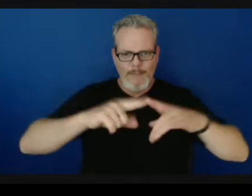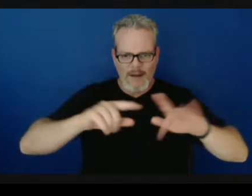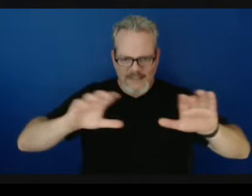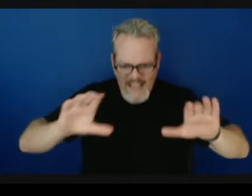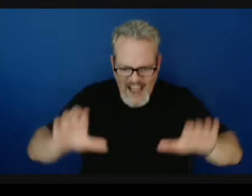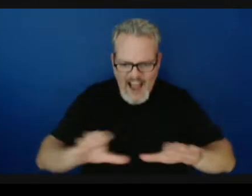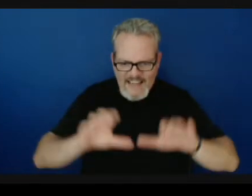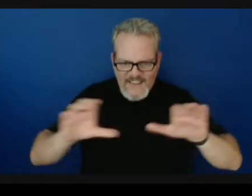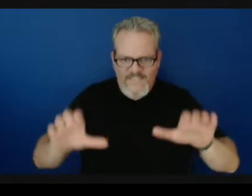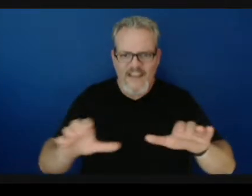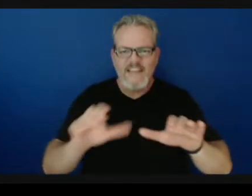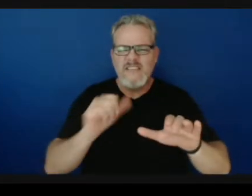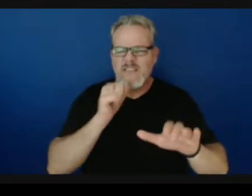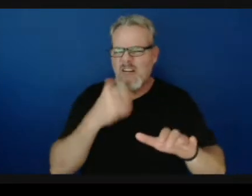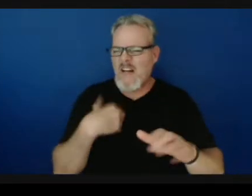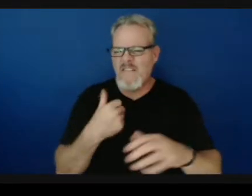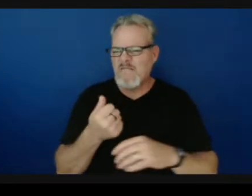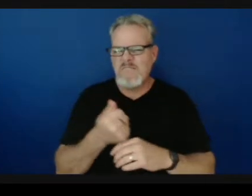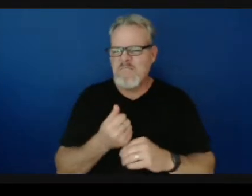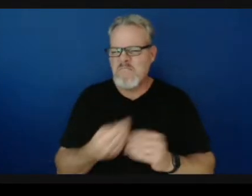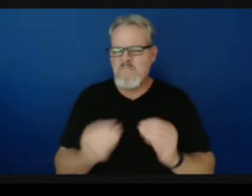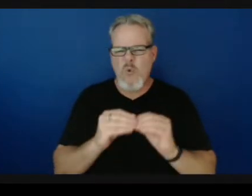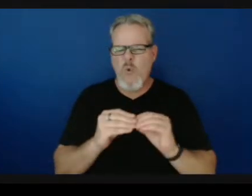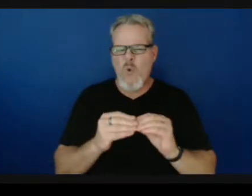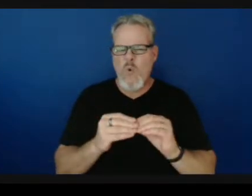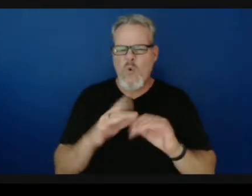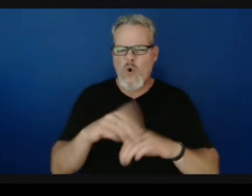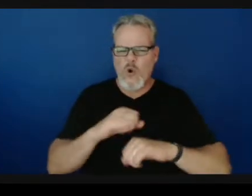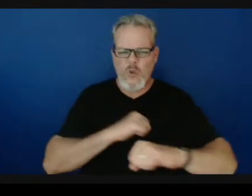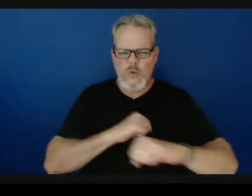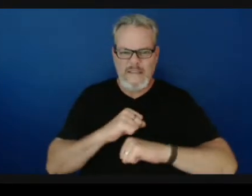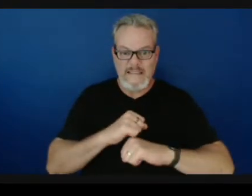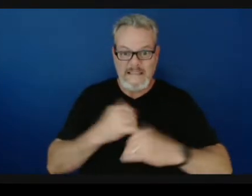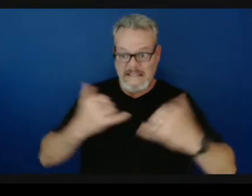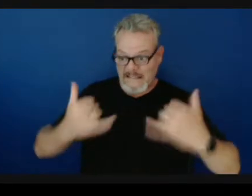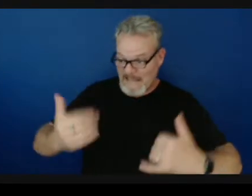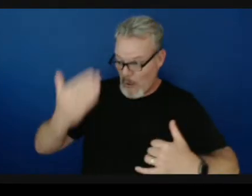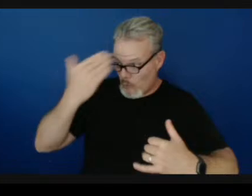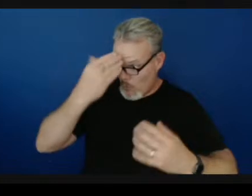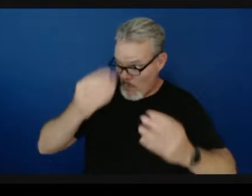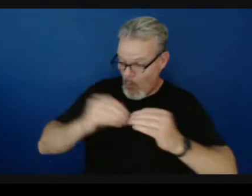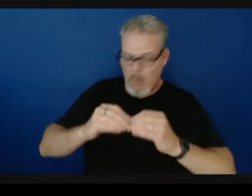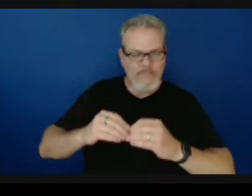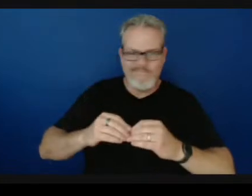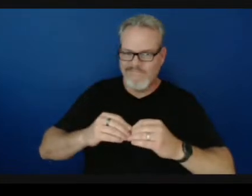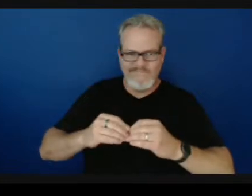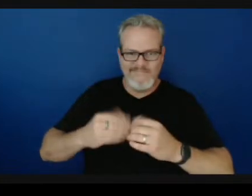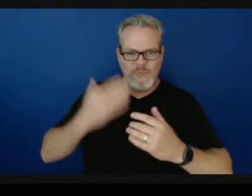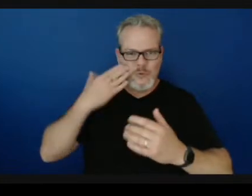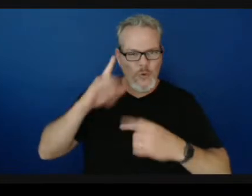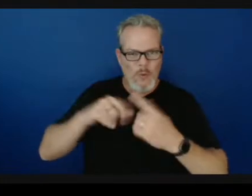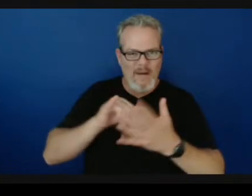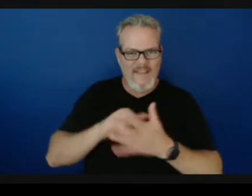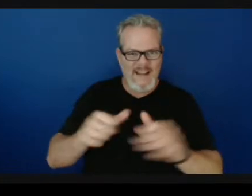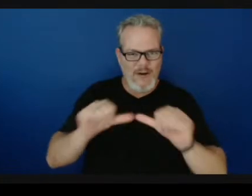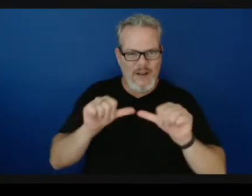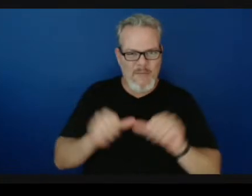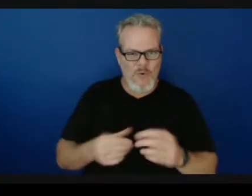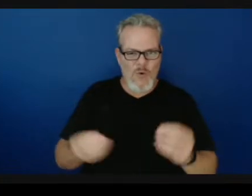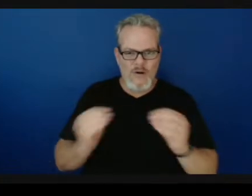many earthquakes. And beyond that, we really don't know, because that area also wasn't treated without earthquakes in the most recent